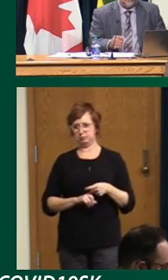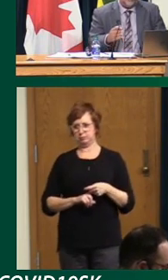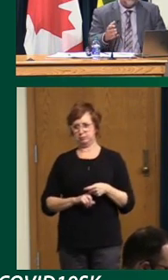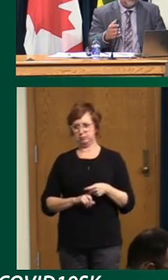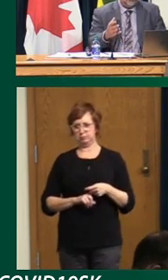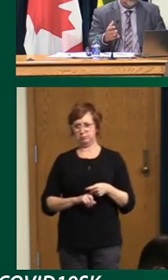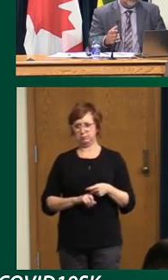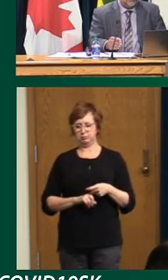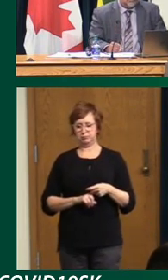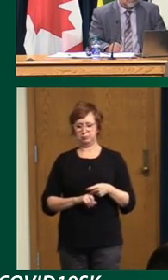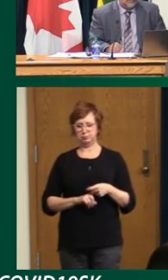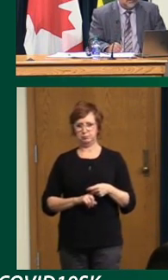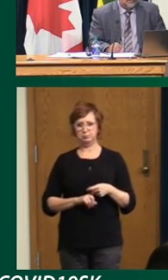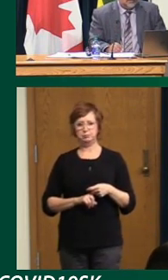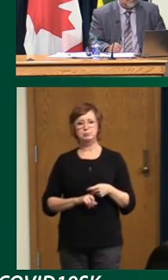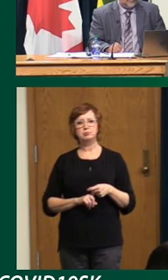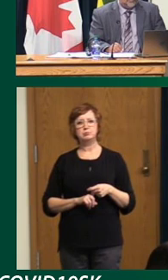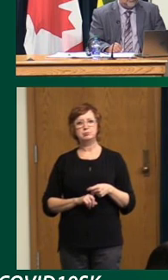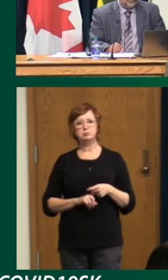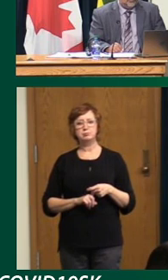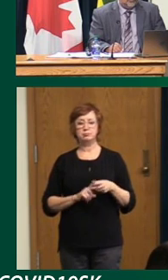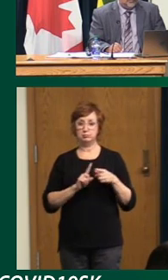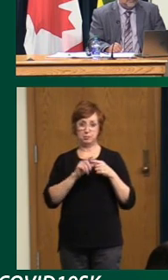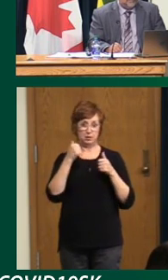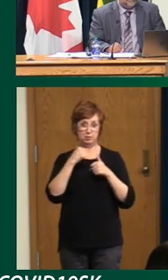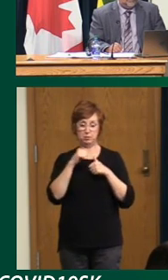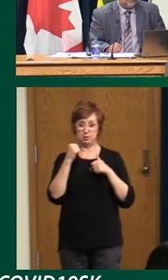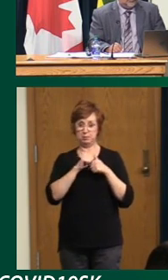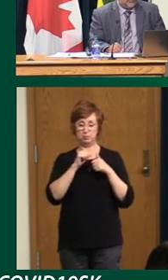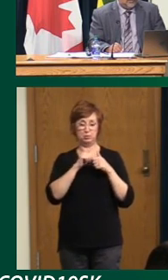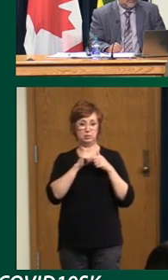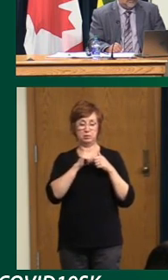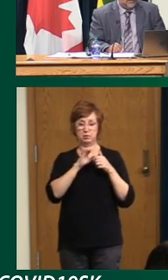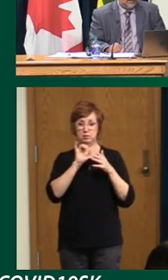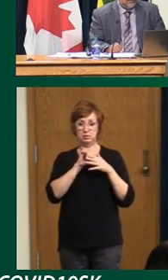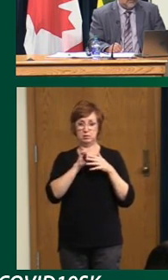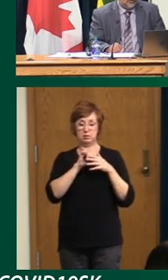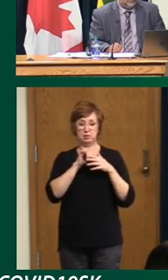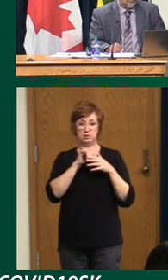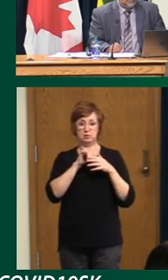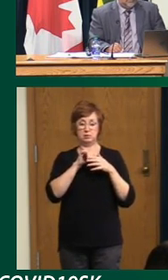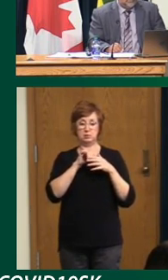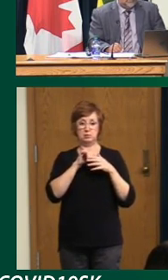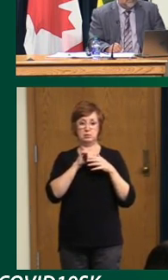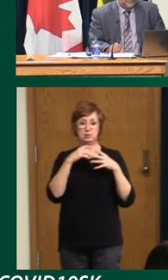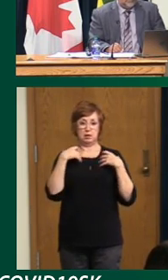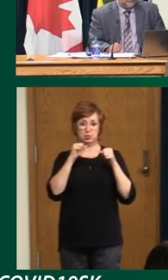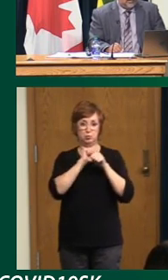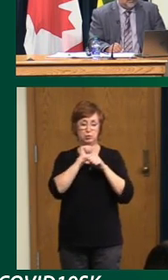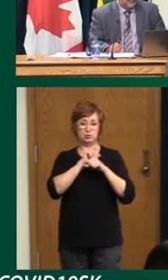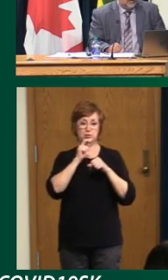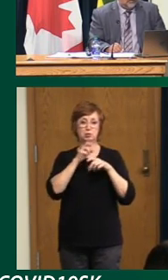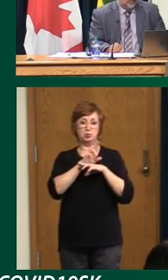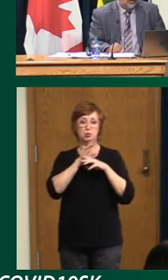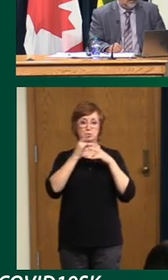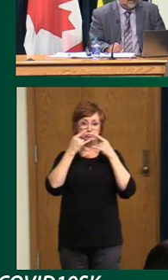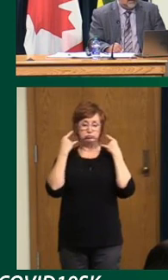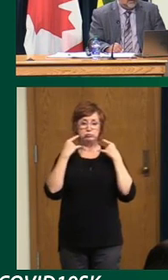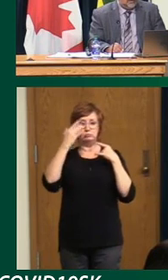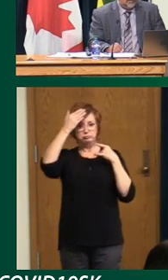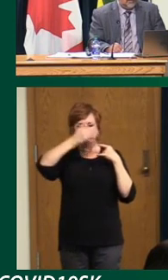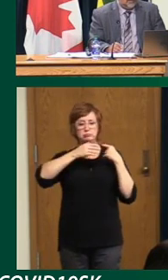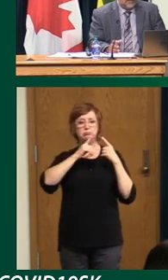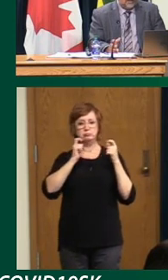it's a testament to the ability of healthcare workers to use PPE that overall numbers remain low. International travel is very